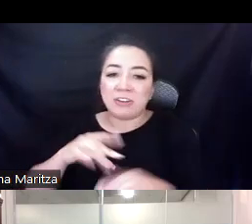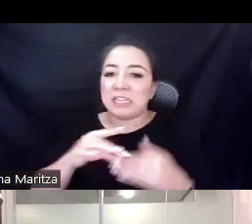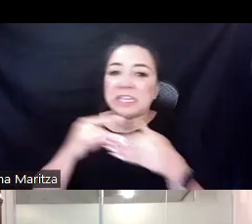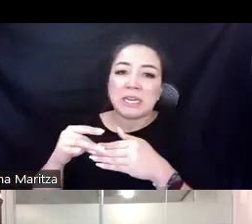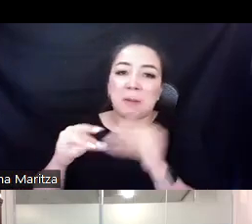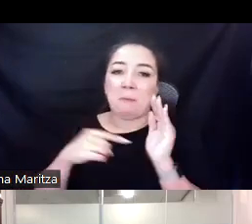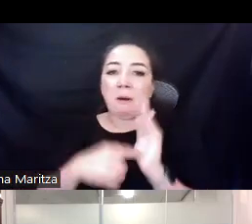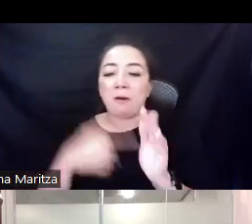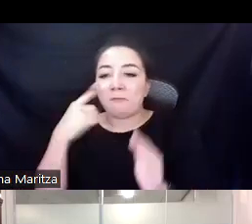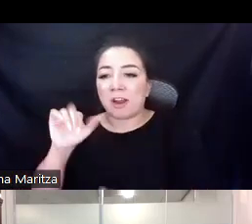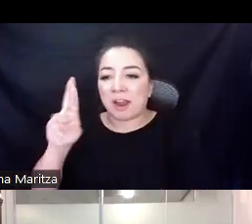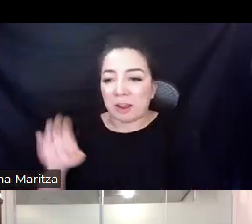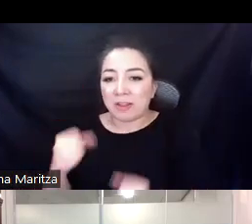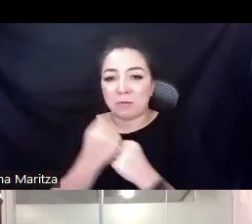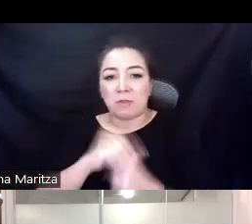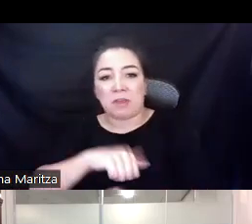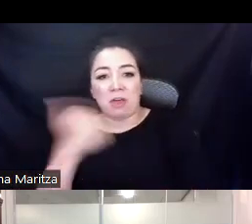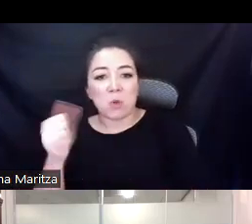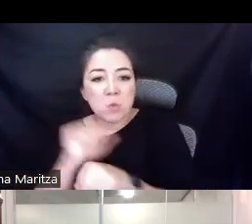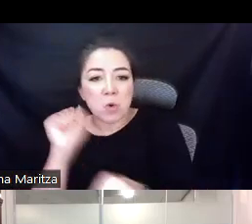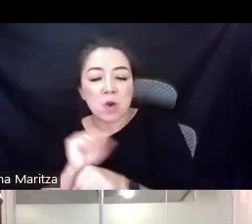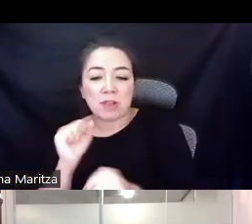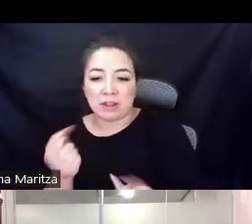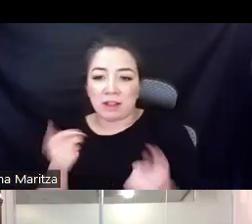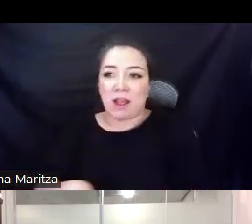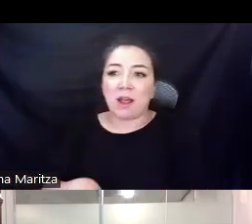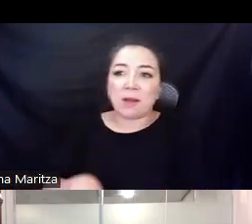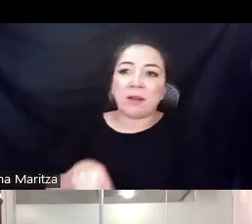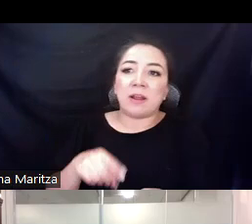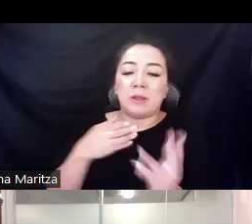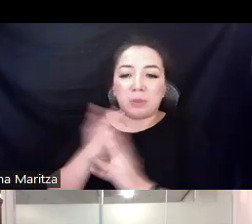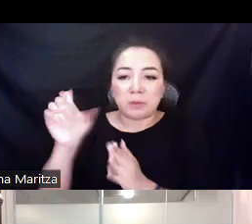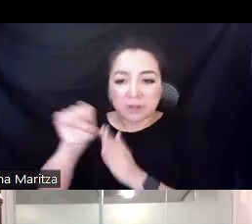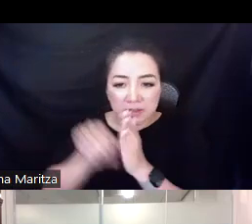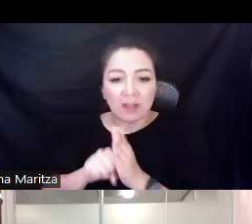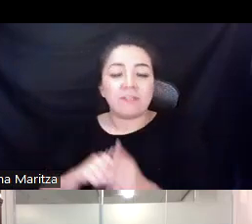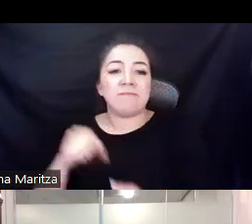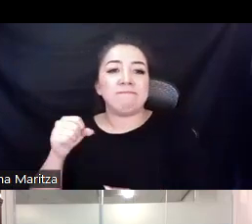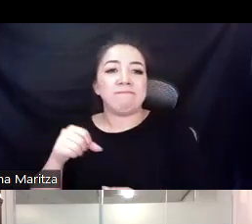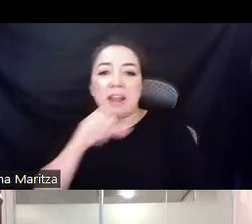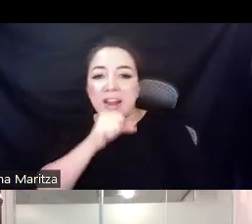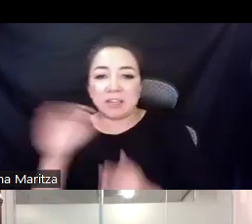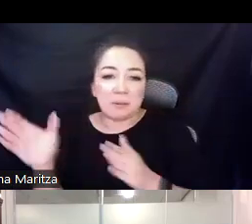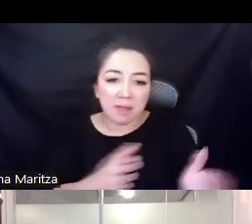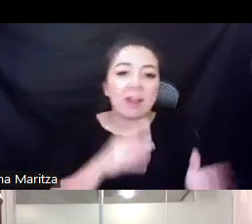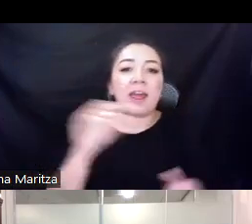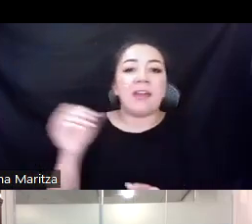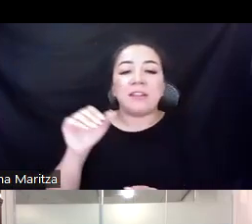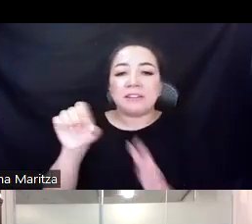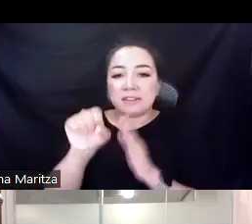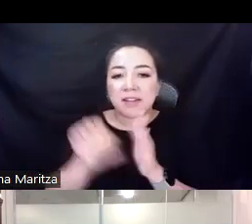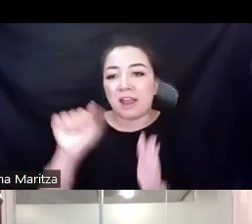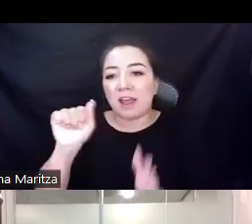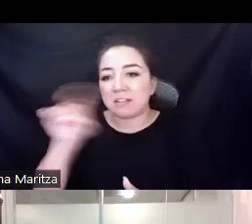that can support the other work that's going on through the state aging plan and the state Alzheimer's task force